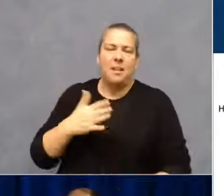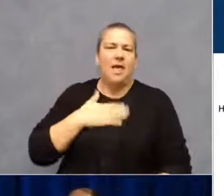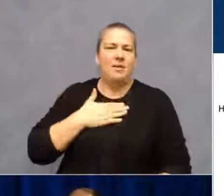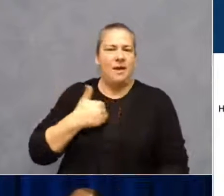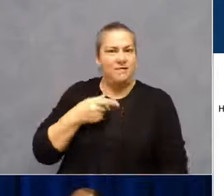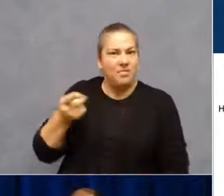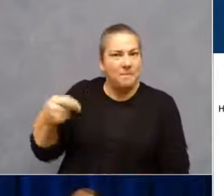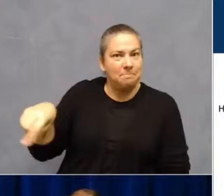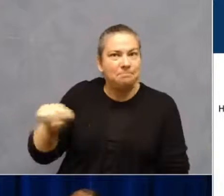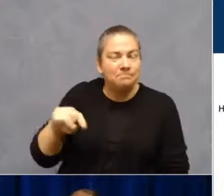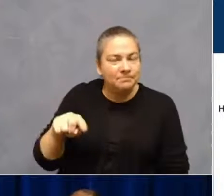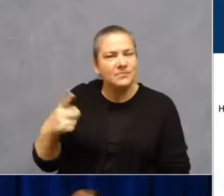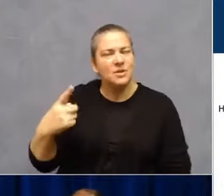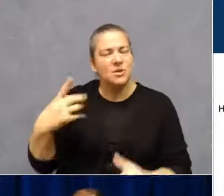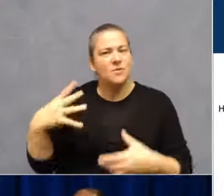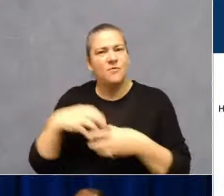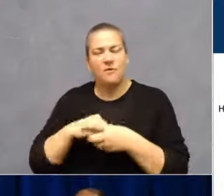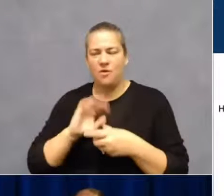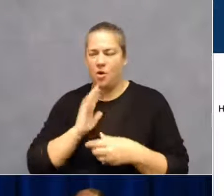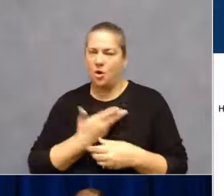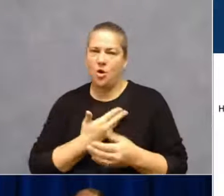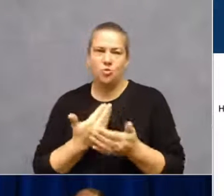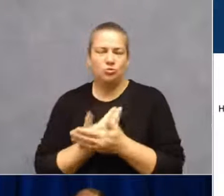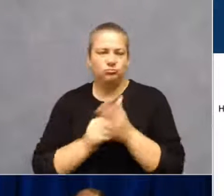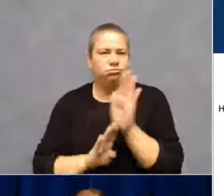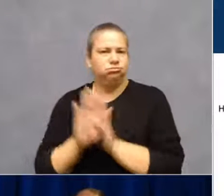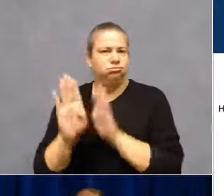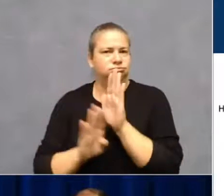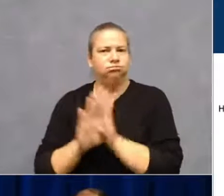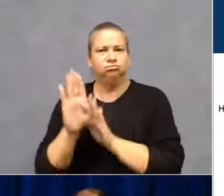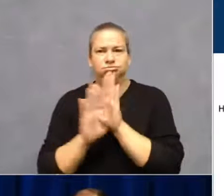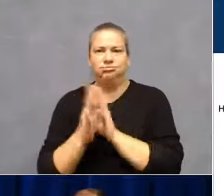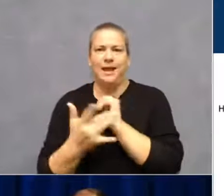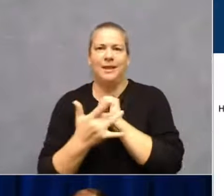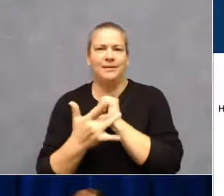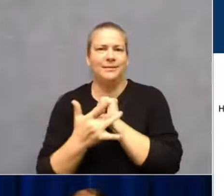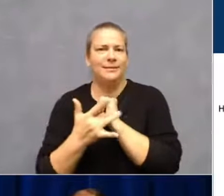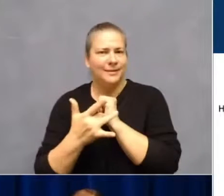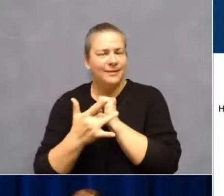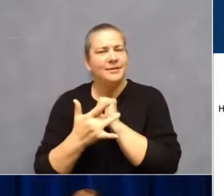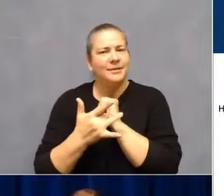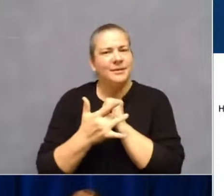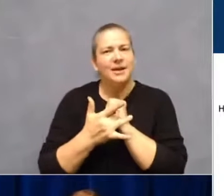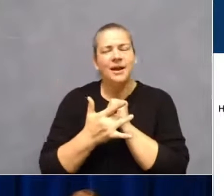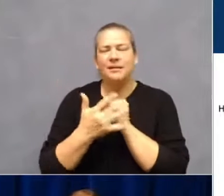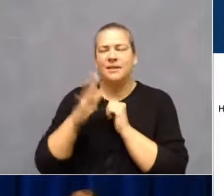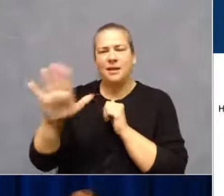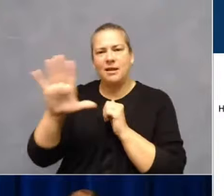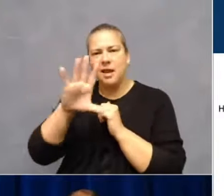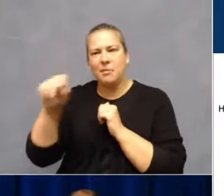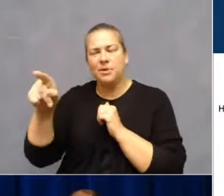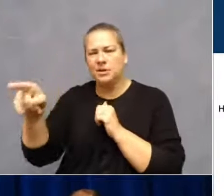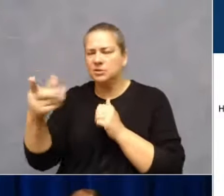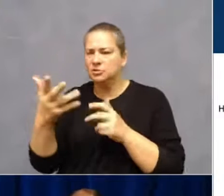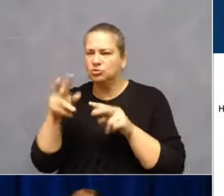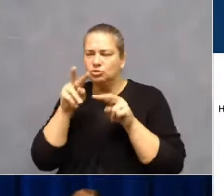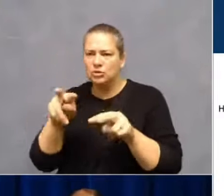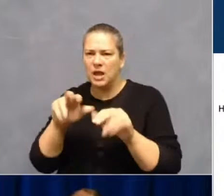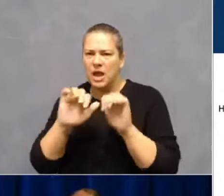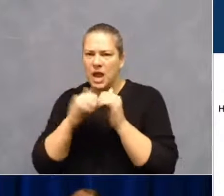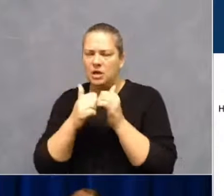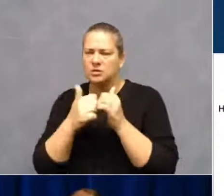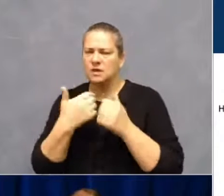growing agri-tech industry, and I appreciate the company's emphasis on furthering sustainability,